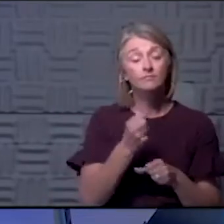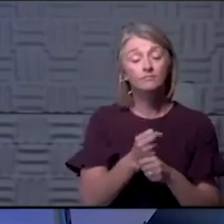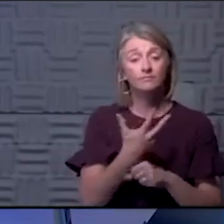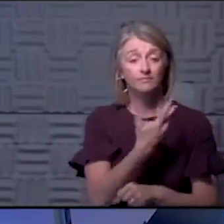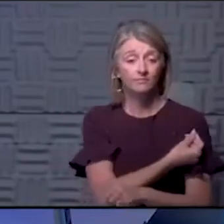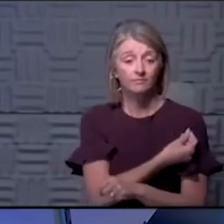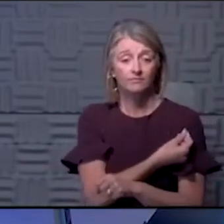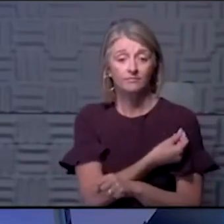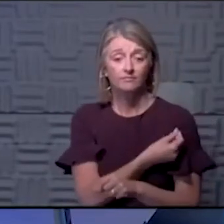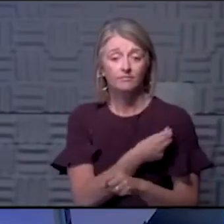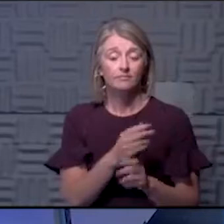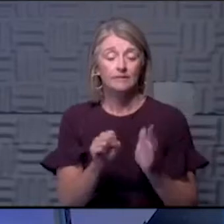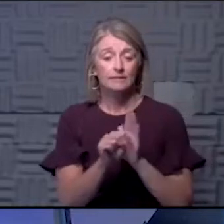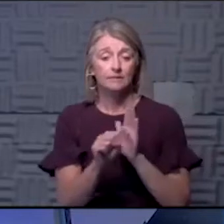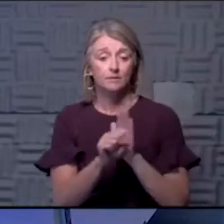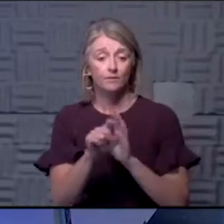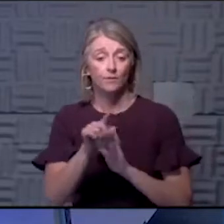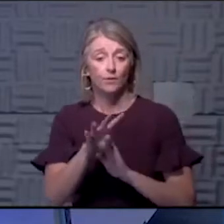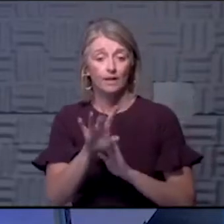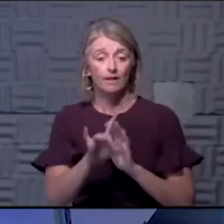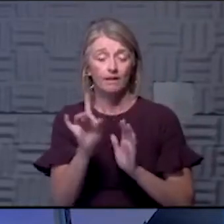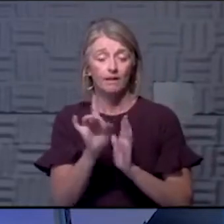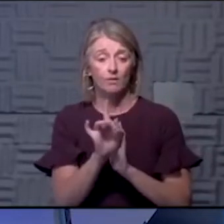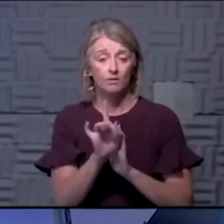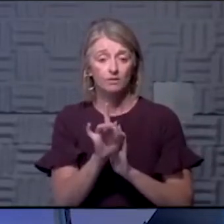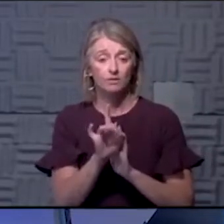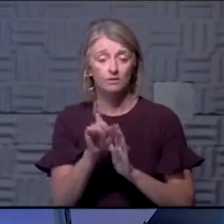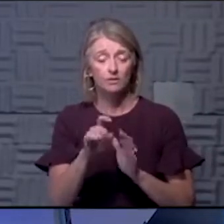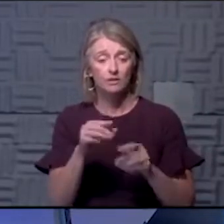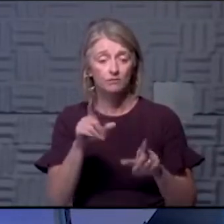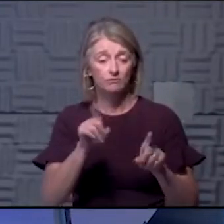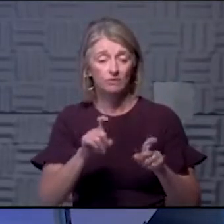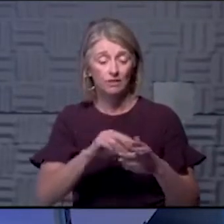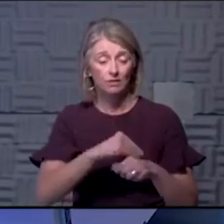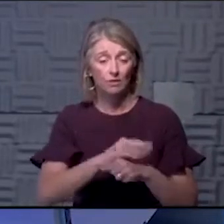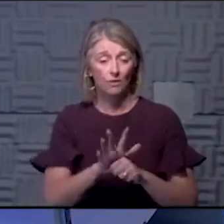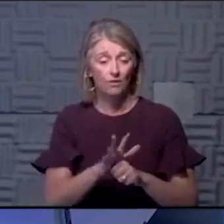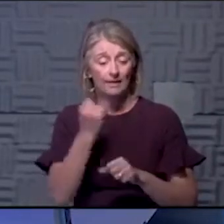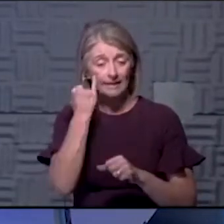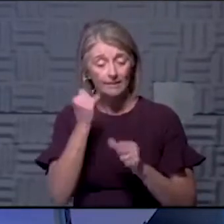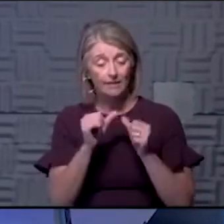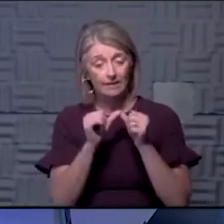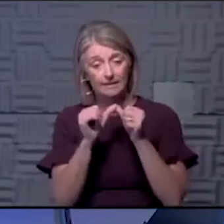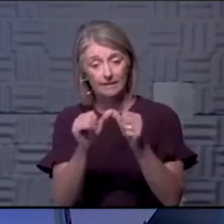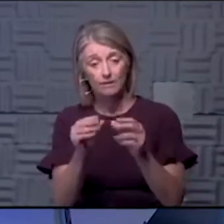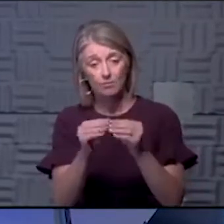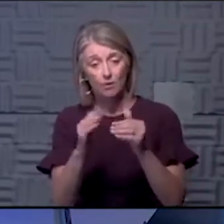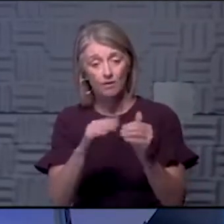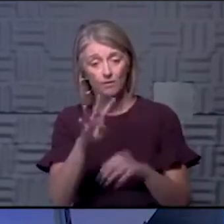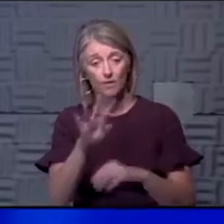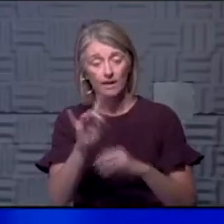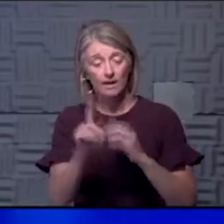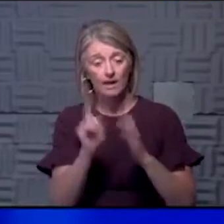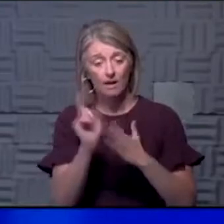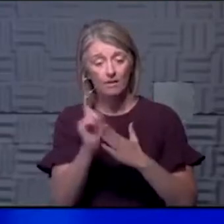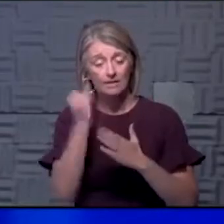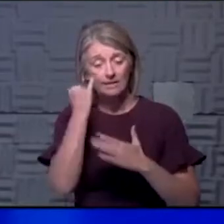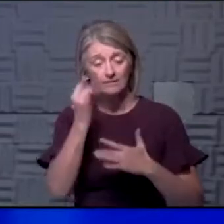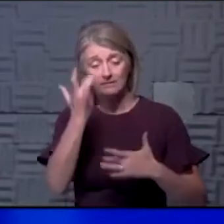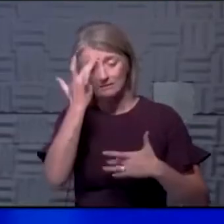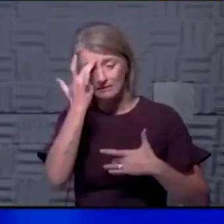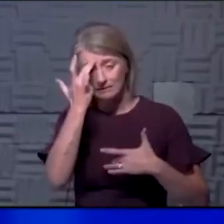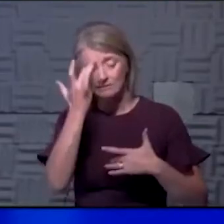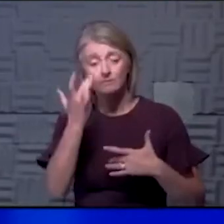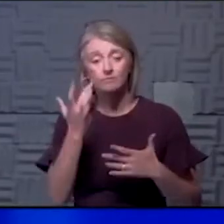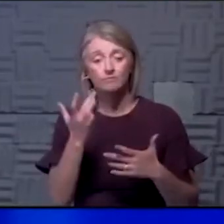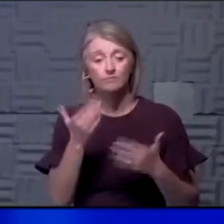may have symptoms for 48 hours. You don't need to get a COVID check unless those symptoms go on for for more than 48 hours. Right. But if you do have some significant symptoms,